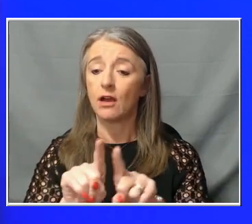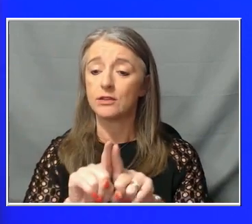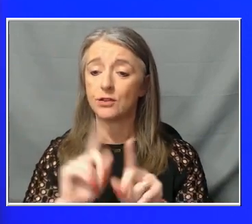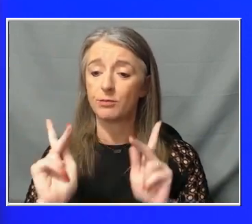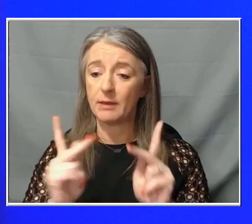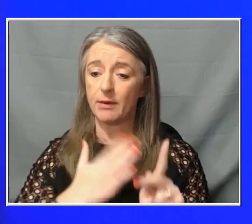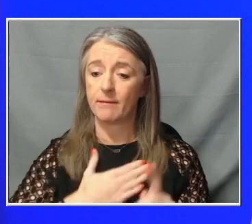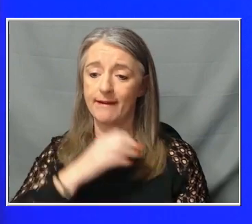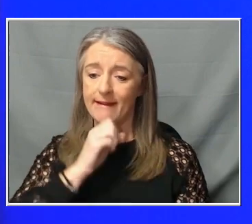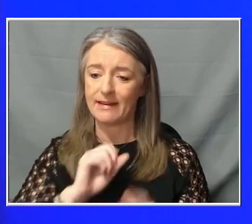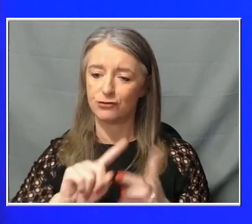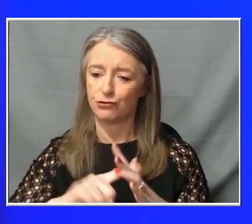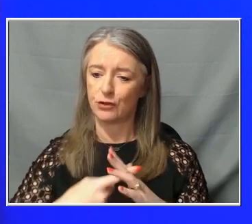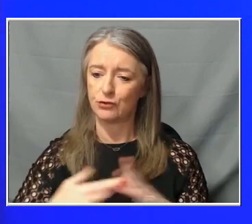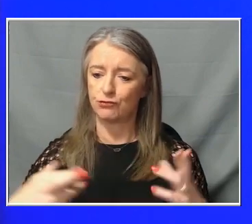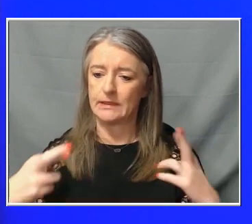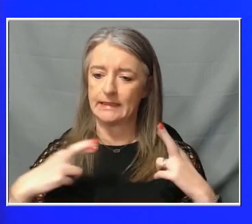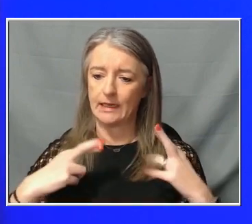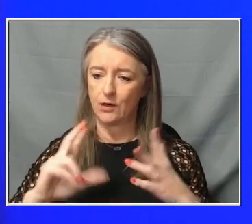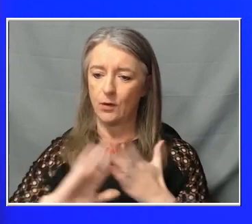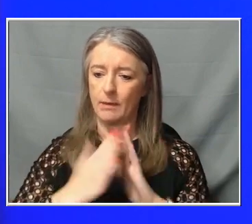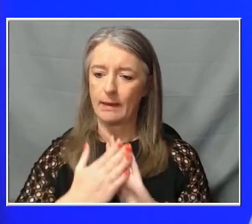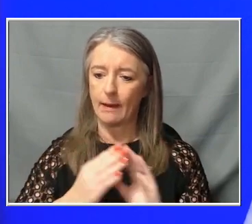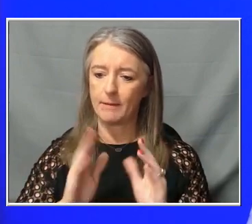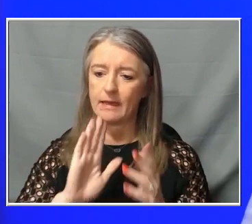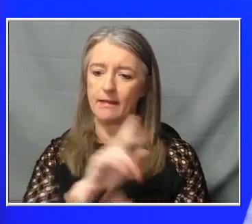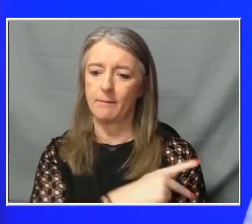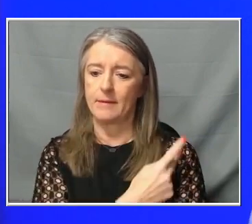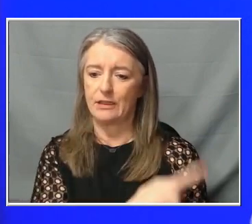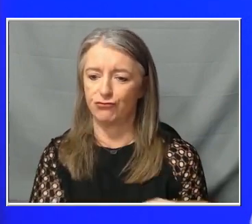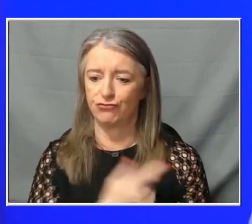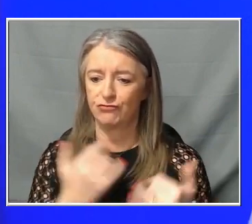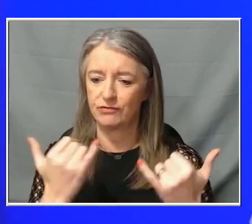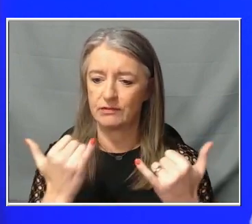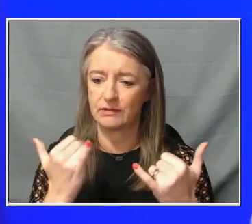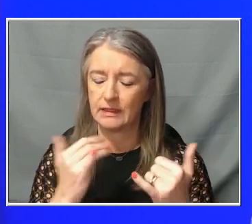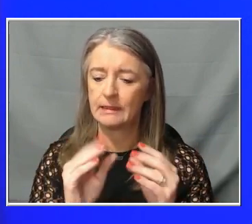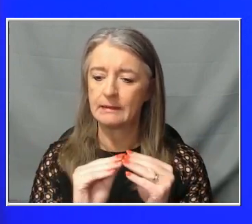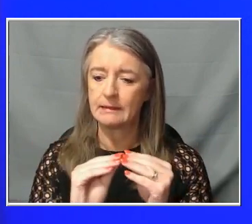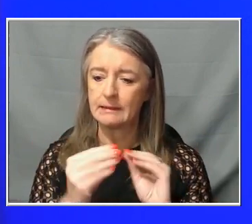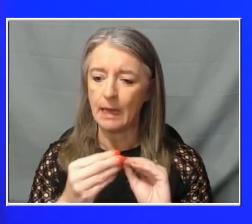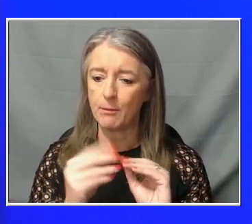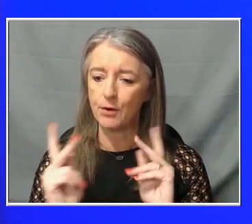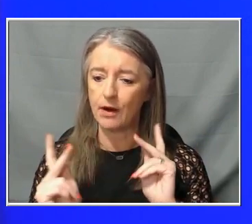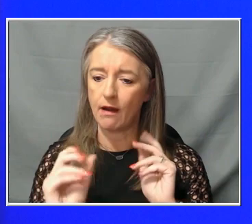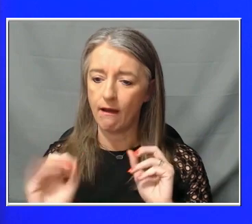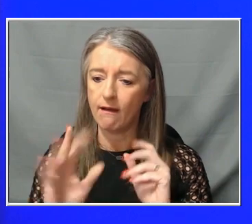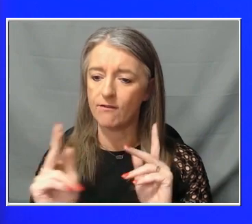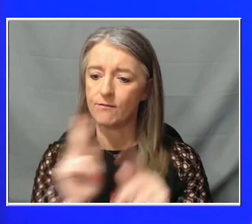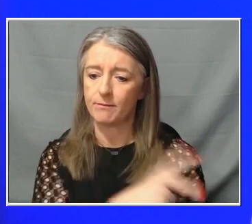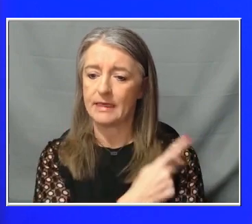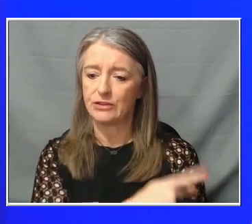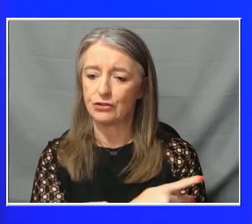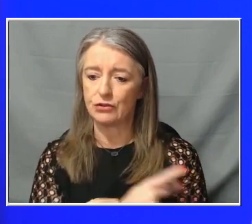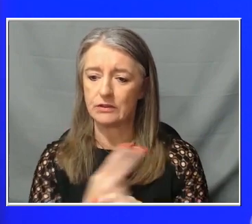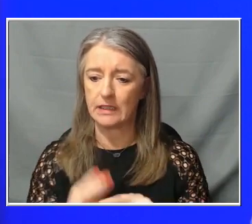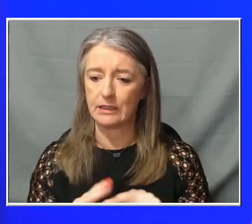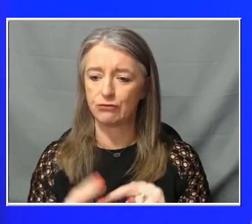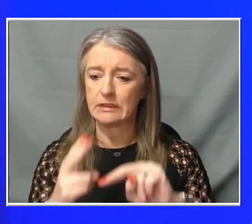retiring. We're becoming patients, and so the number of patients that need to be seen is increasing.